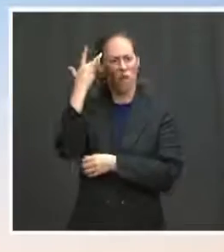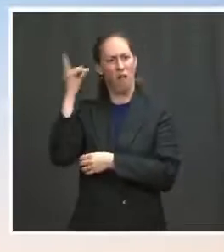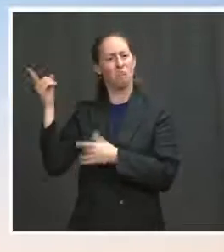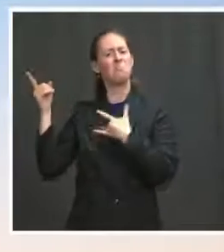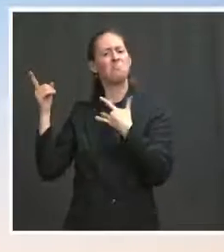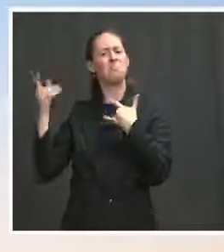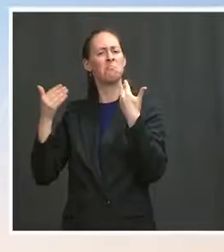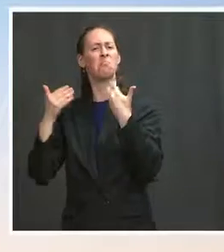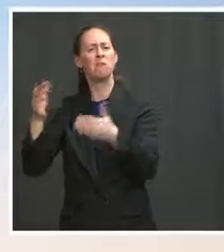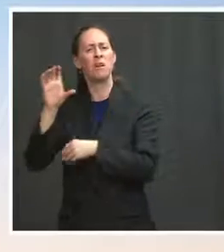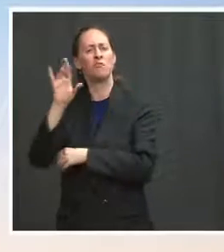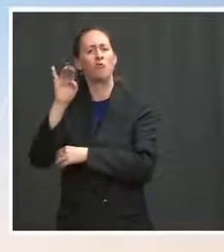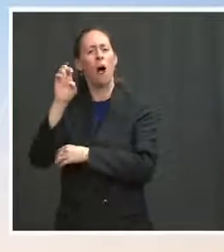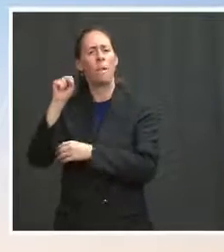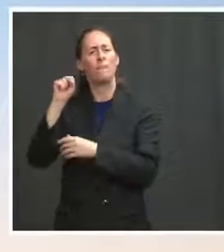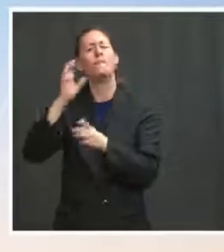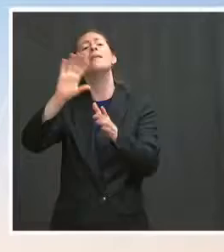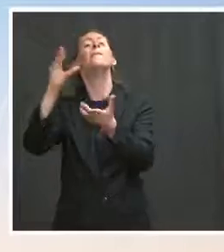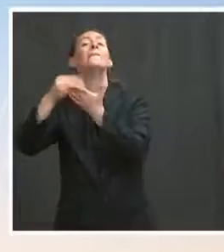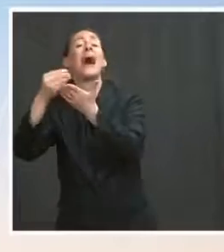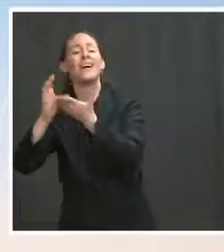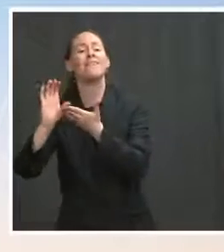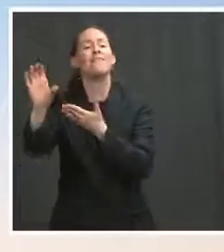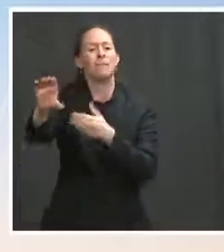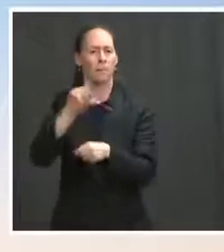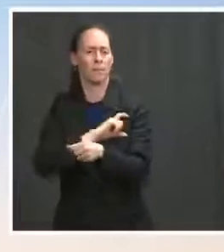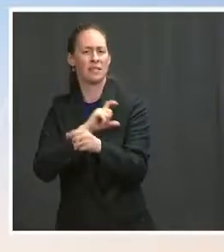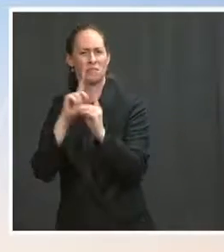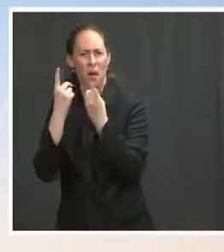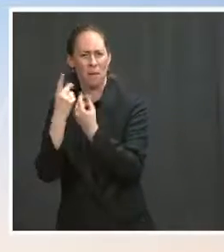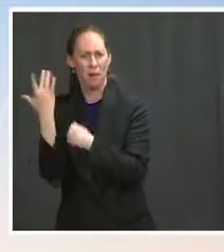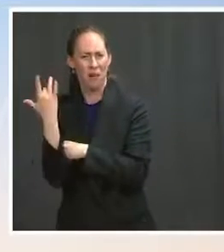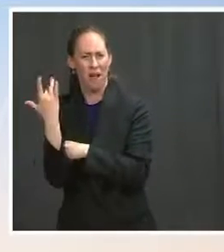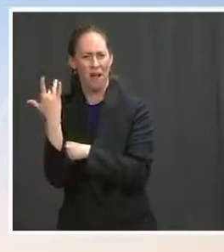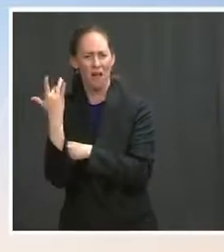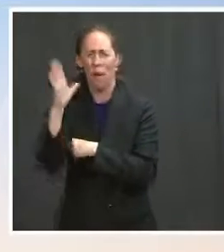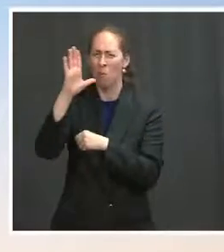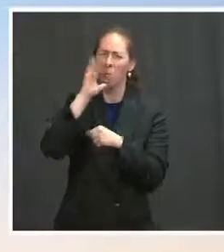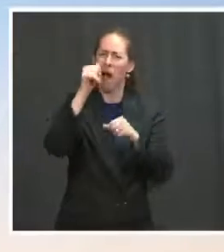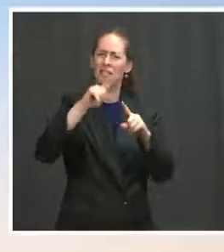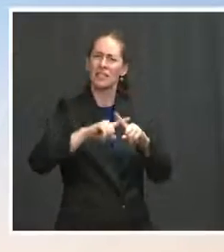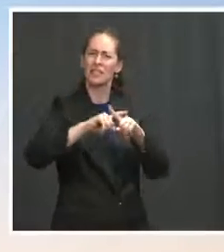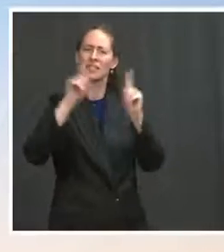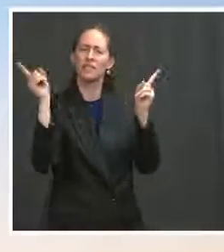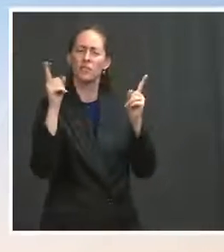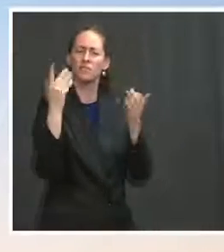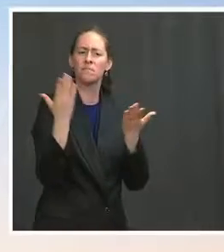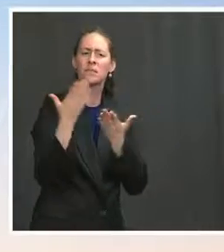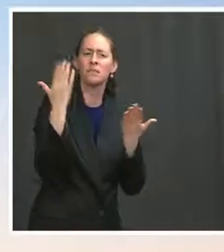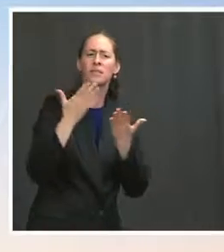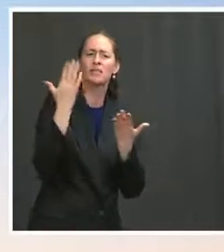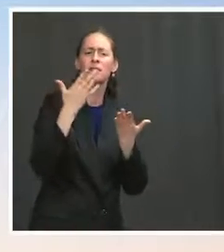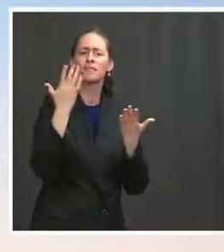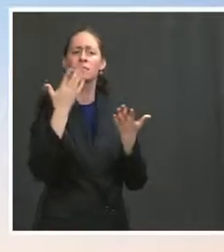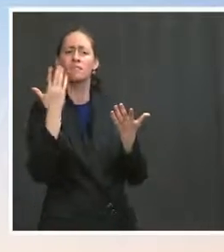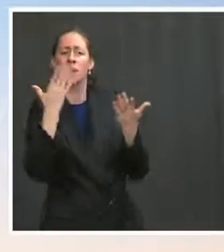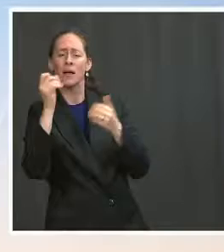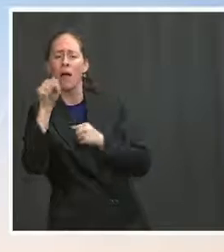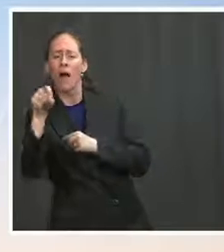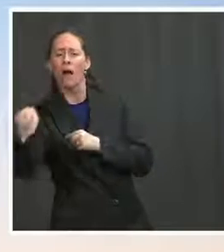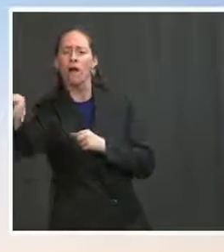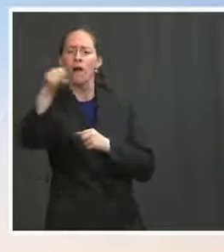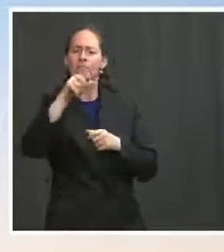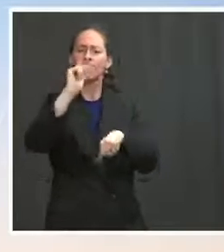of attaching it within the order to having the police departments have some type of system where they have to do something in order